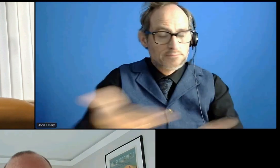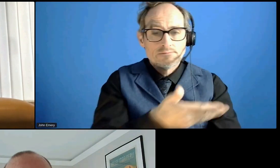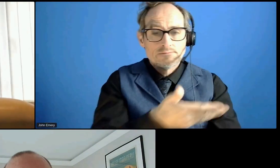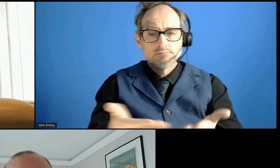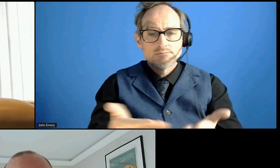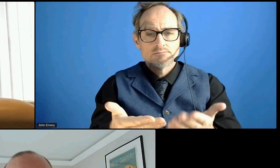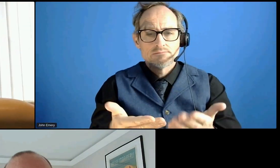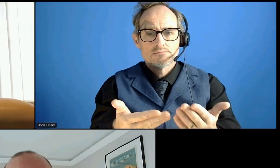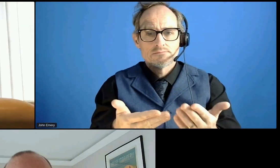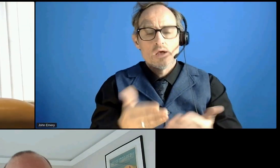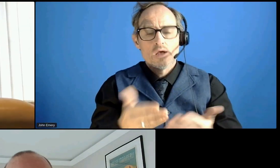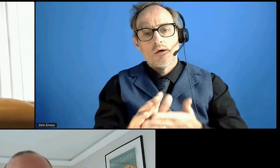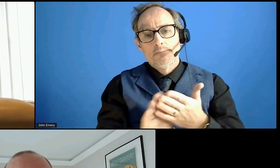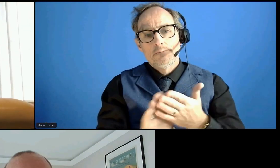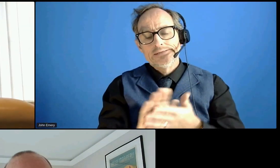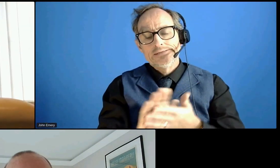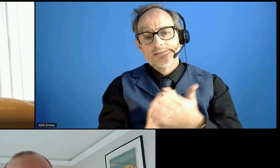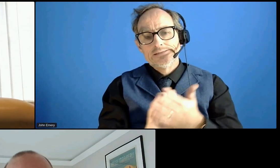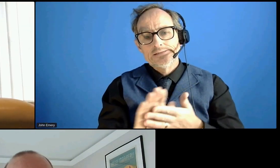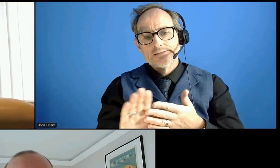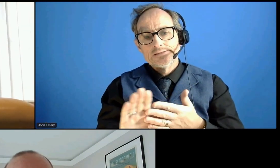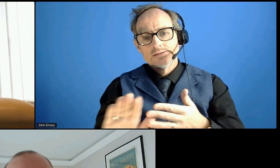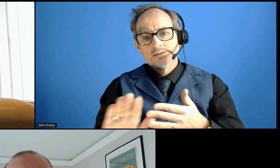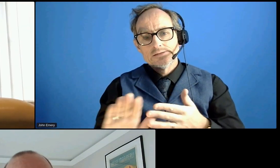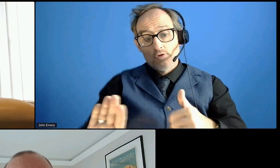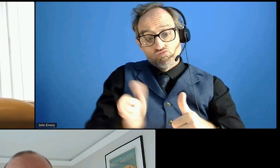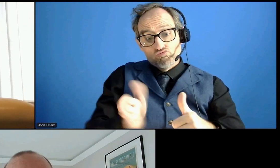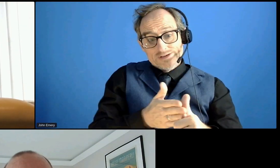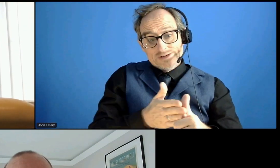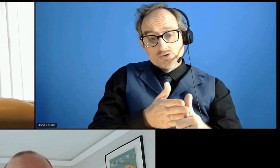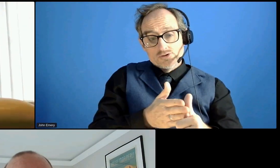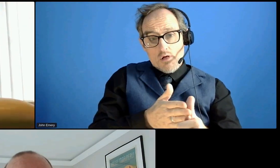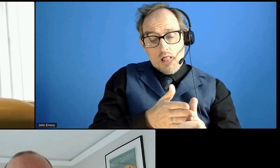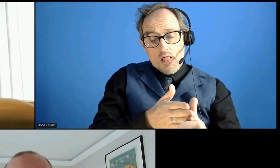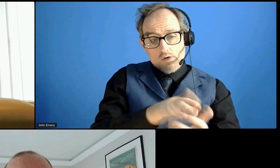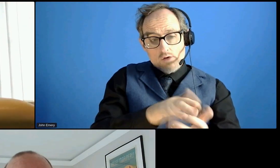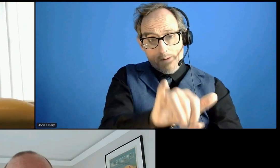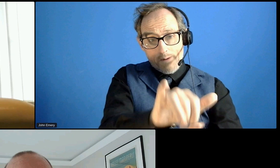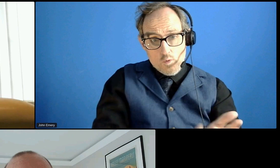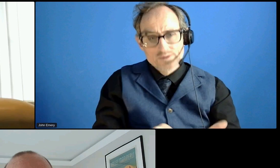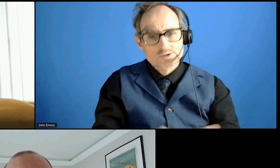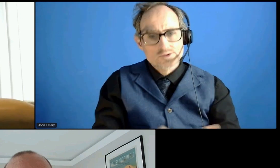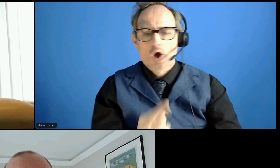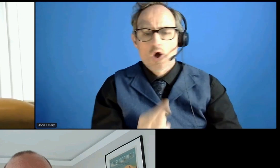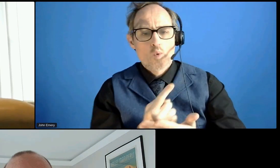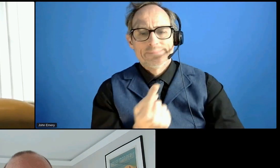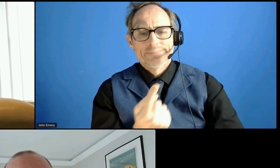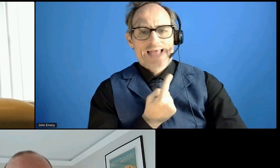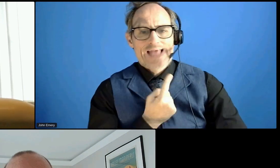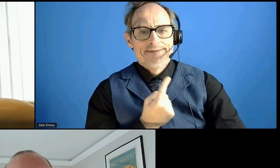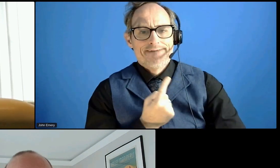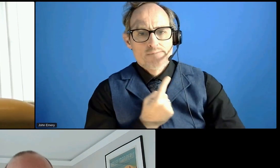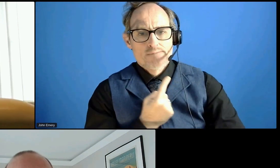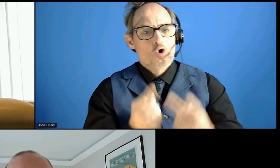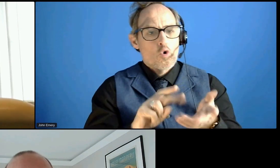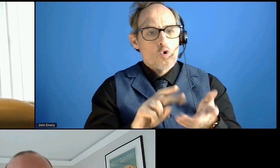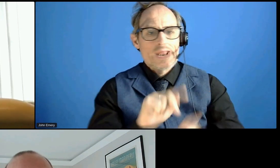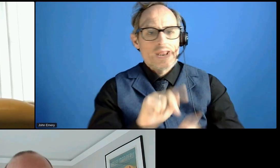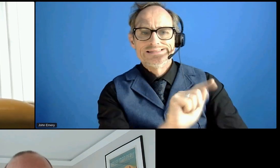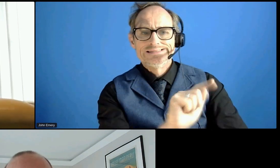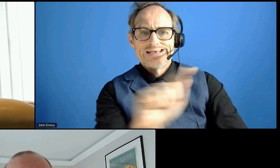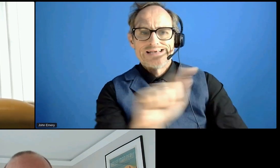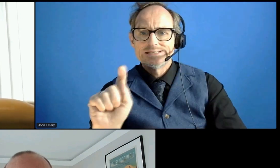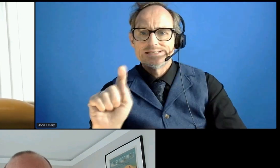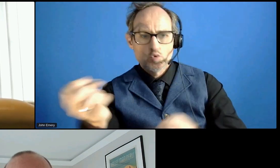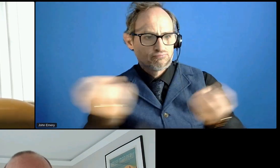just me saying about, flagging things, what I'm spotting, but it's expert external organization that provided the